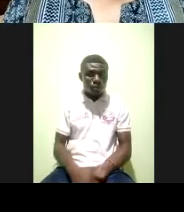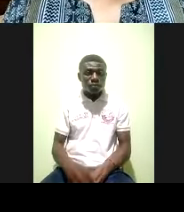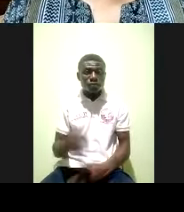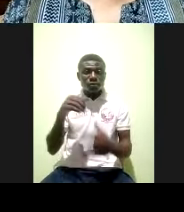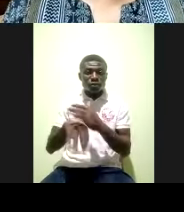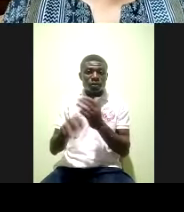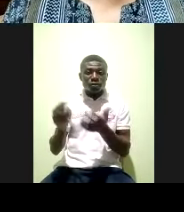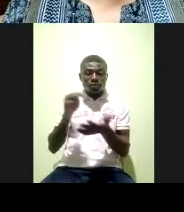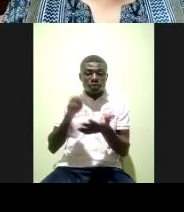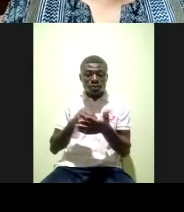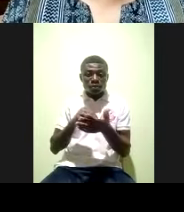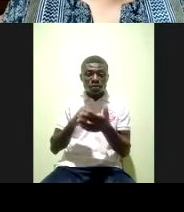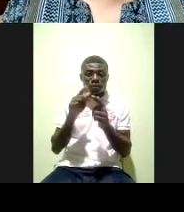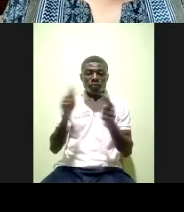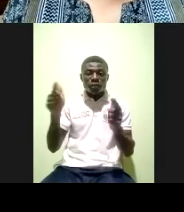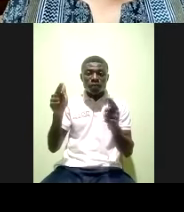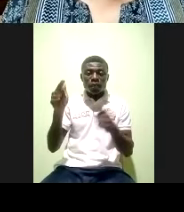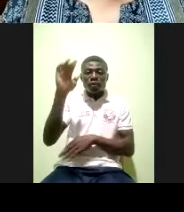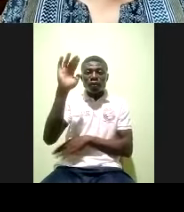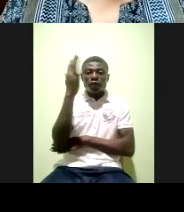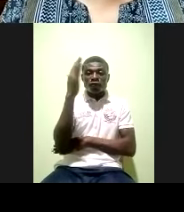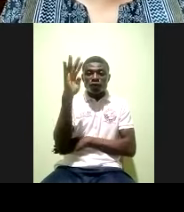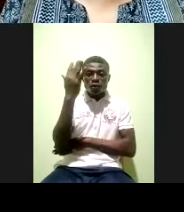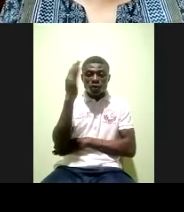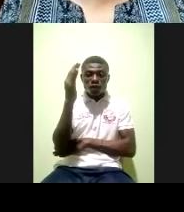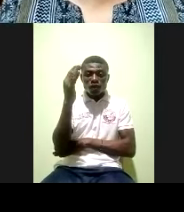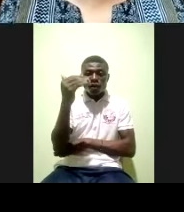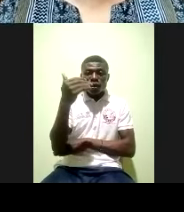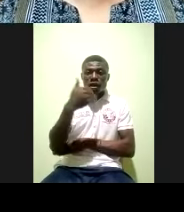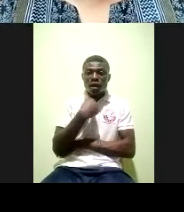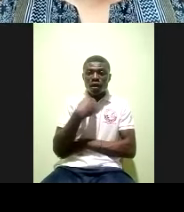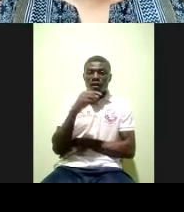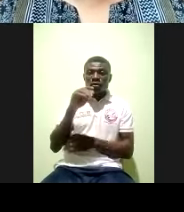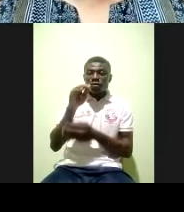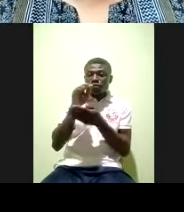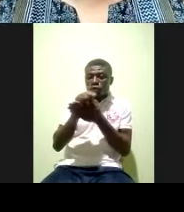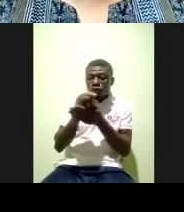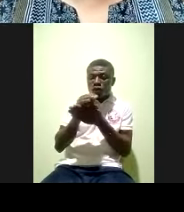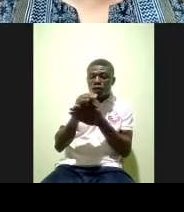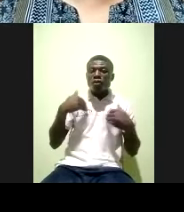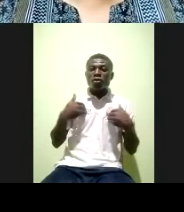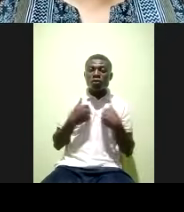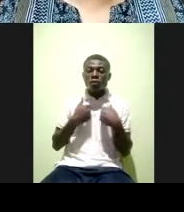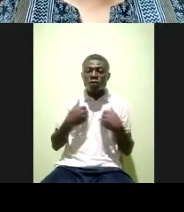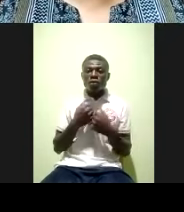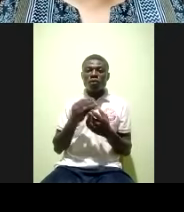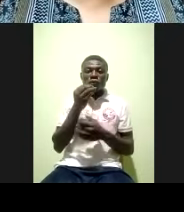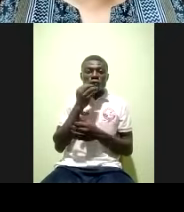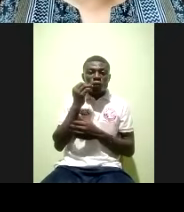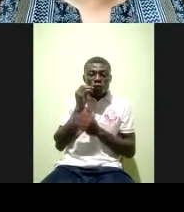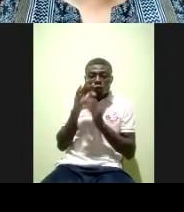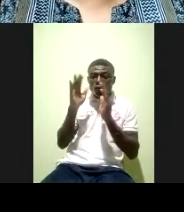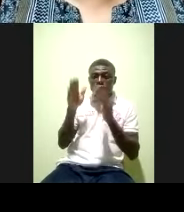of the thick forest, there stood a small cottage. It was the home of a pretty